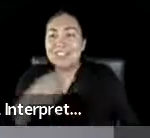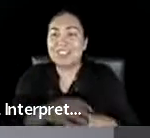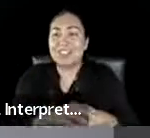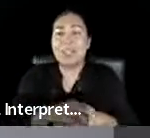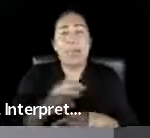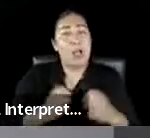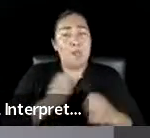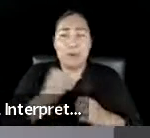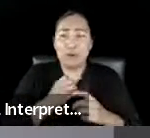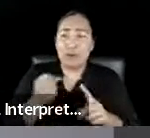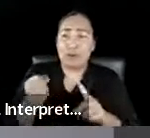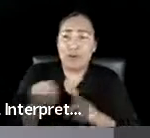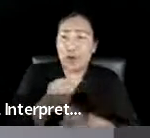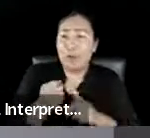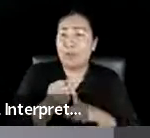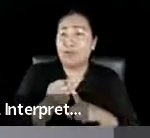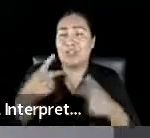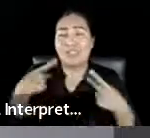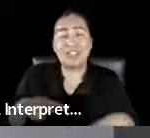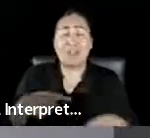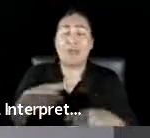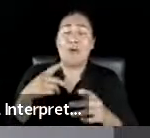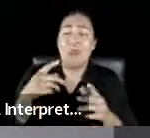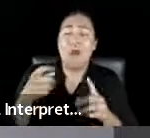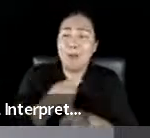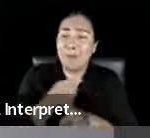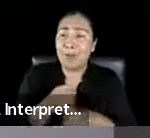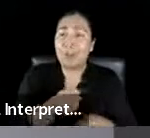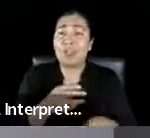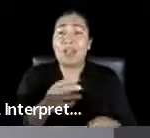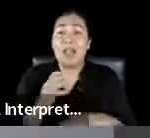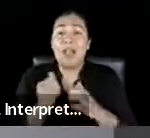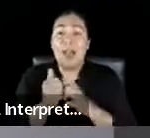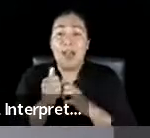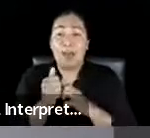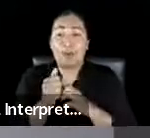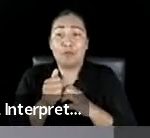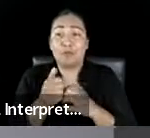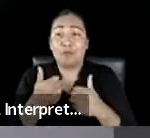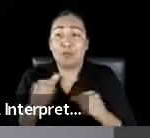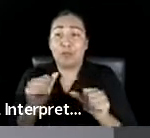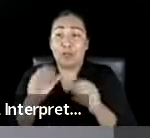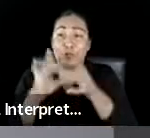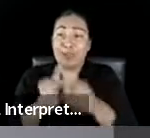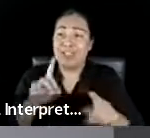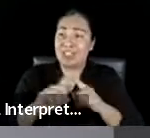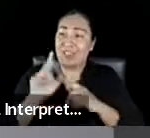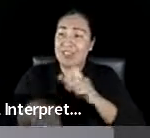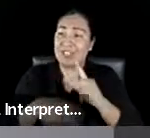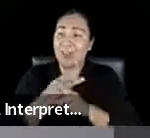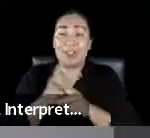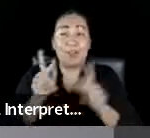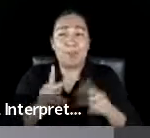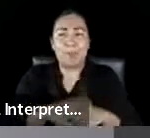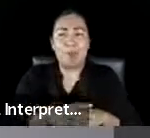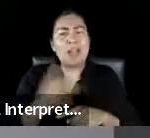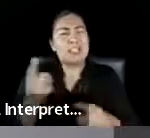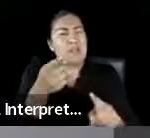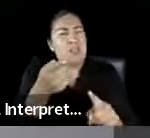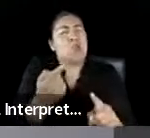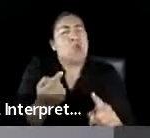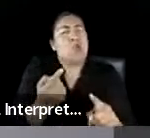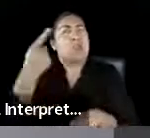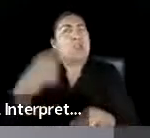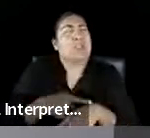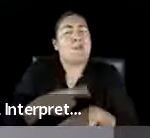natural comfort. And Karamo, as we're bringing you up on screen, I just want to say that something that you once said that really resonated